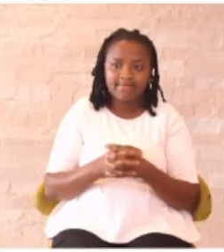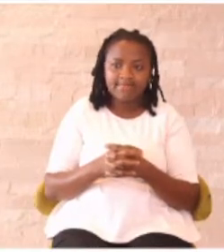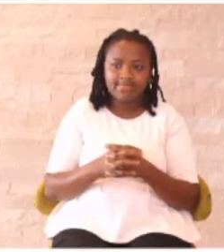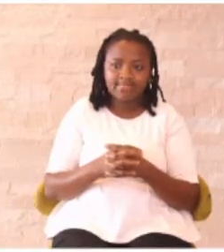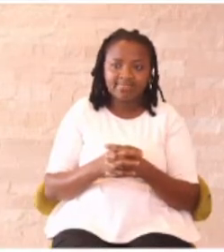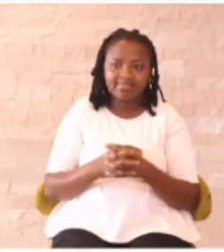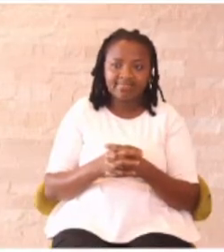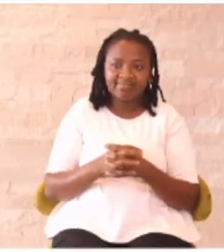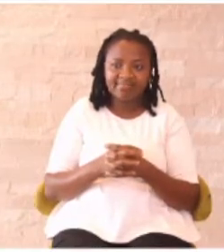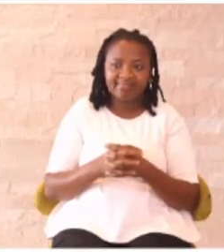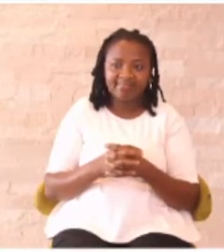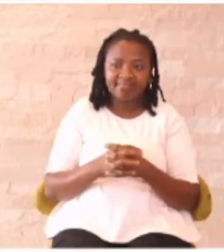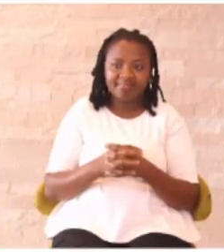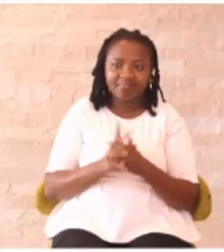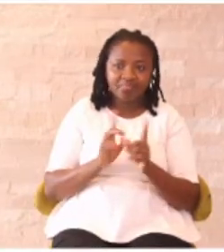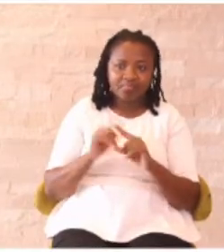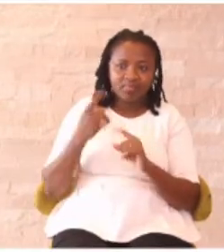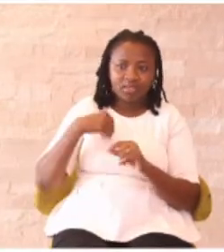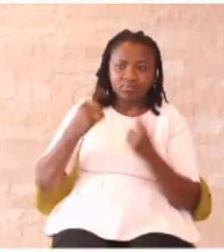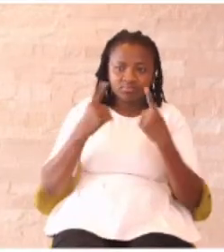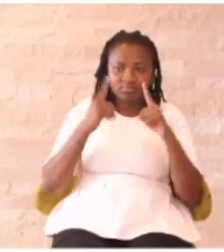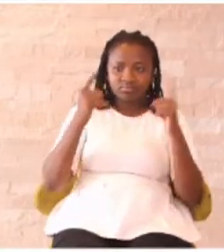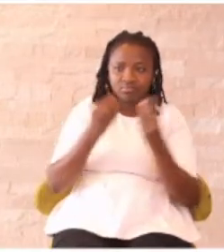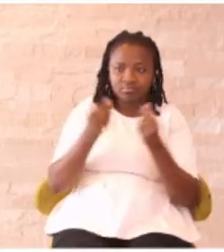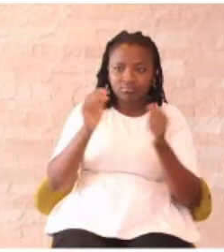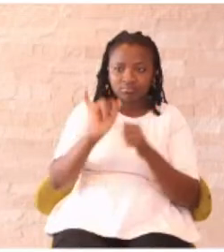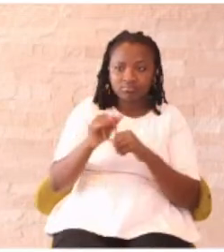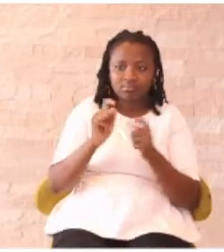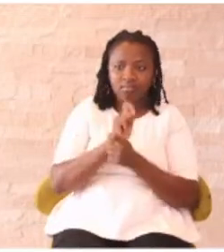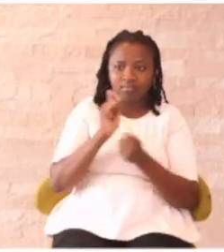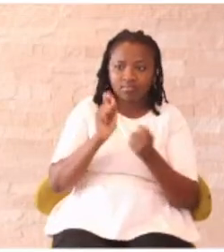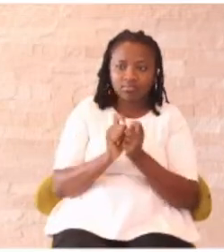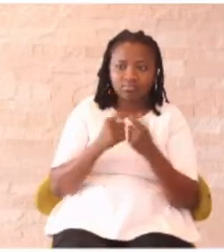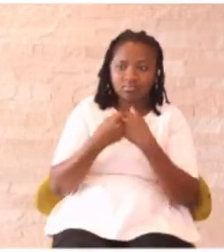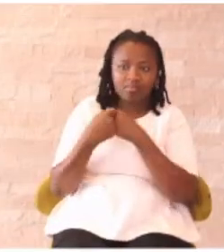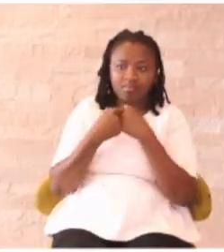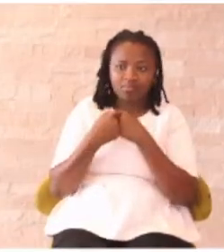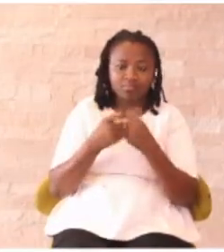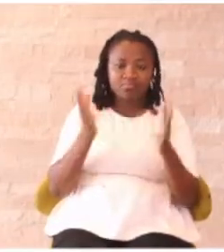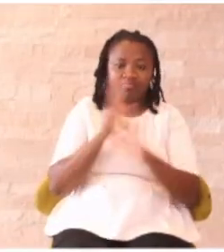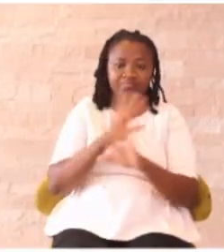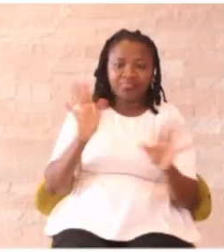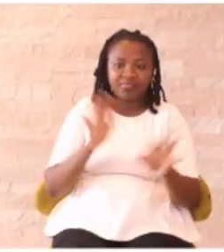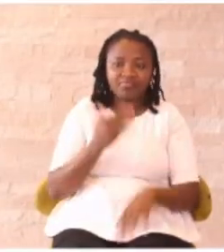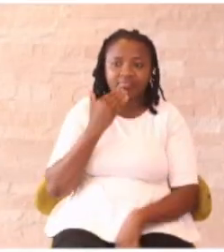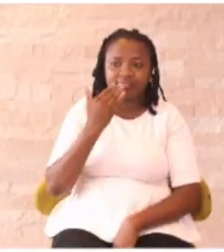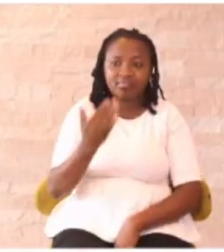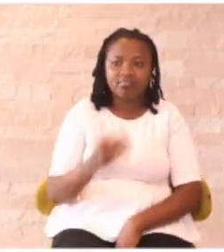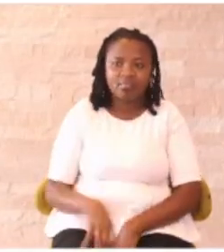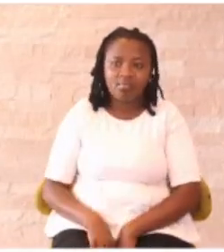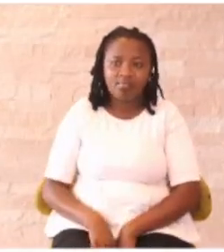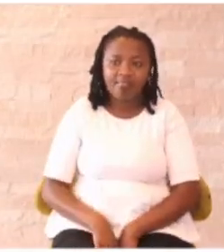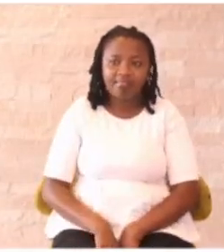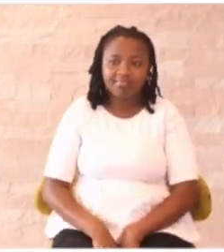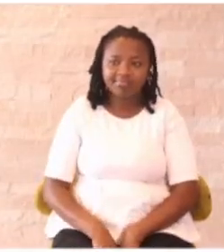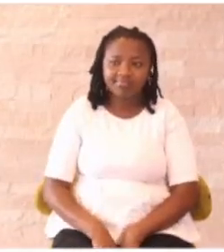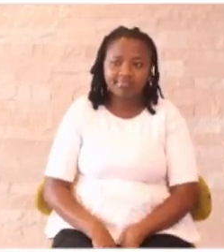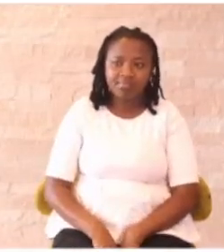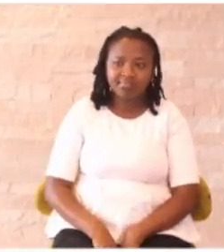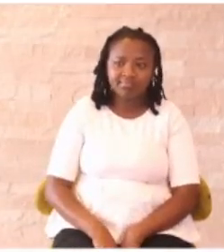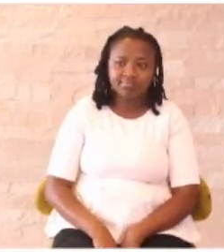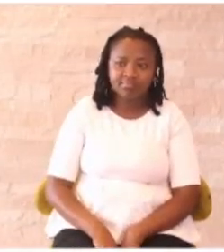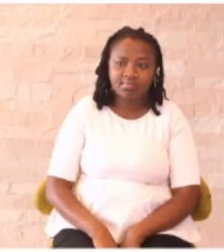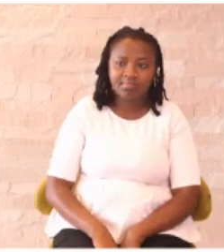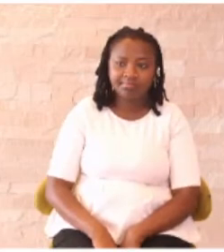challenge, we've been able to mitigate that particular challenge. So that's it from us. Thank you. I welcome